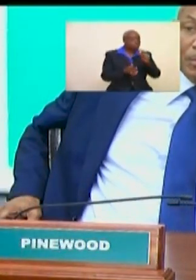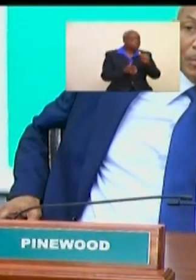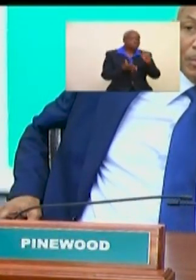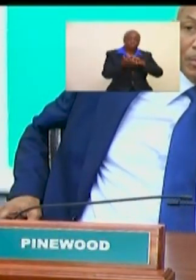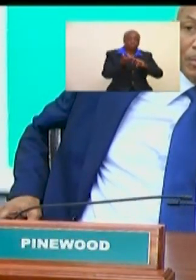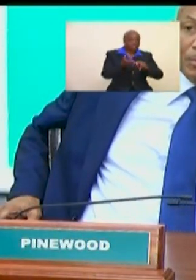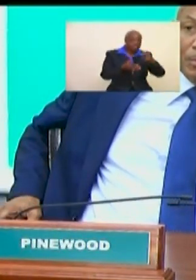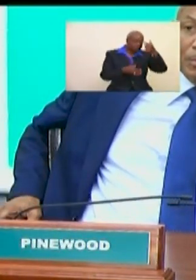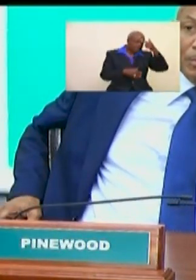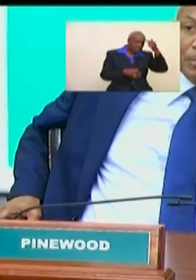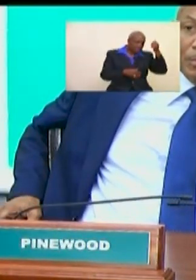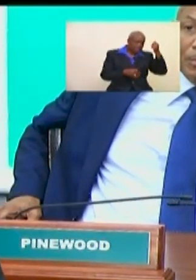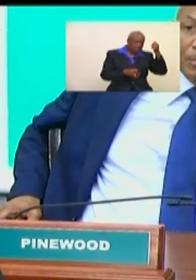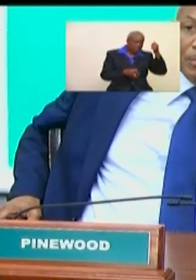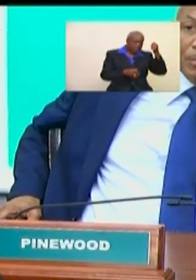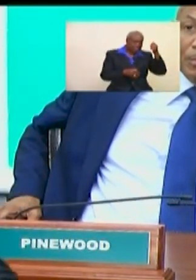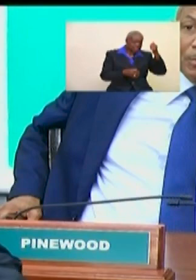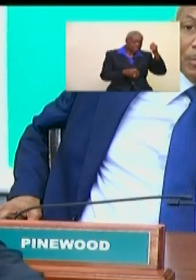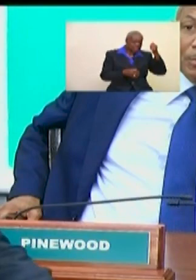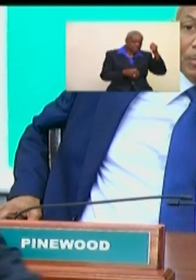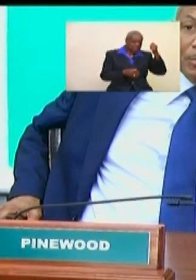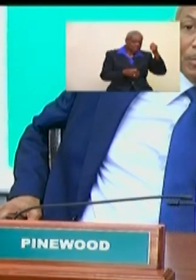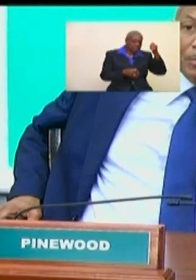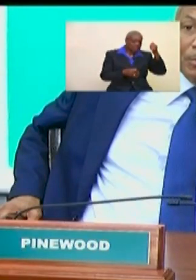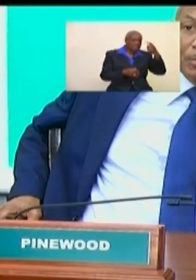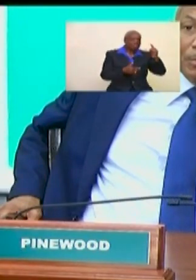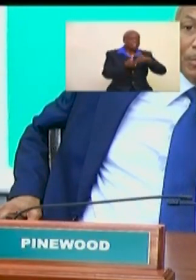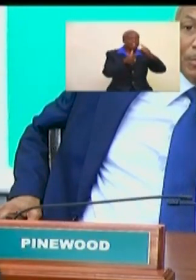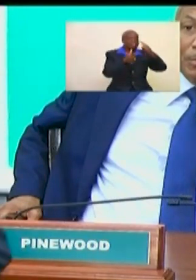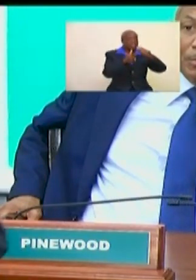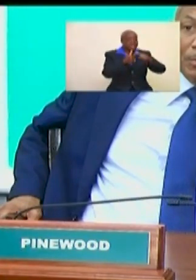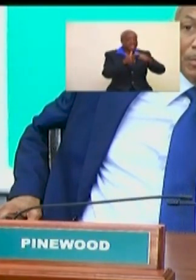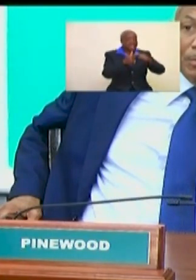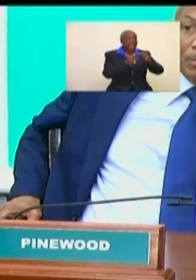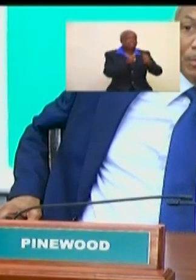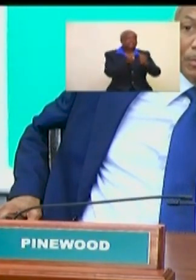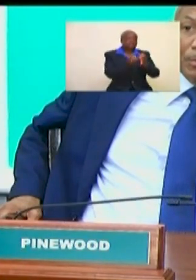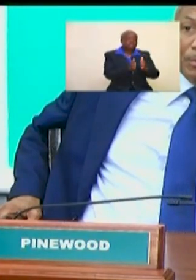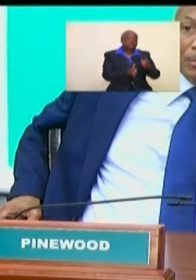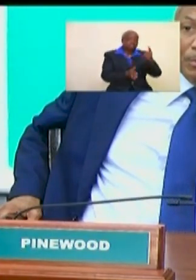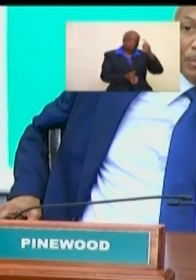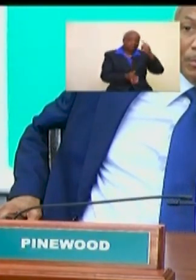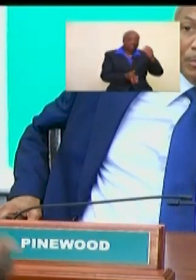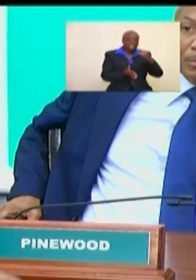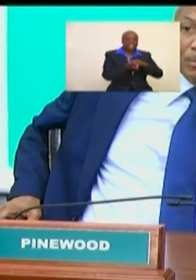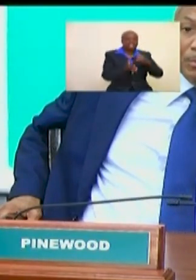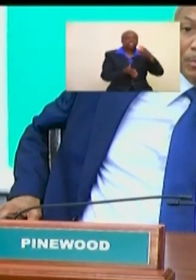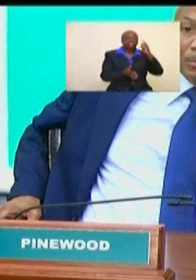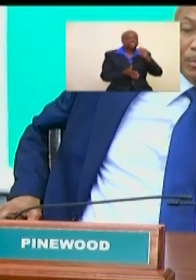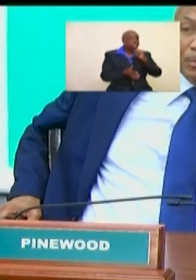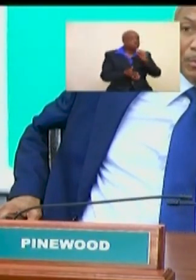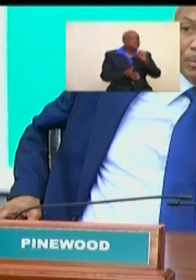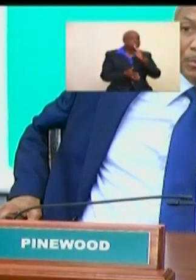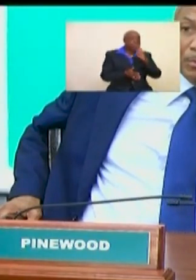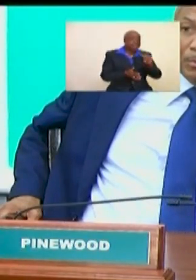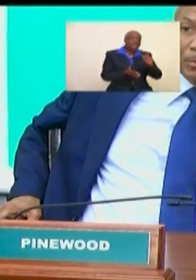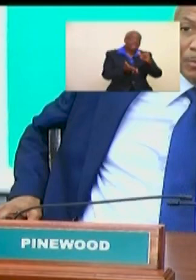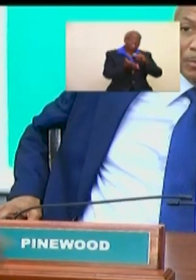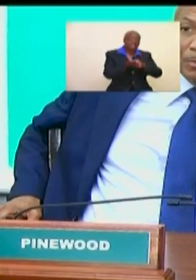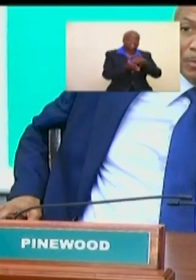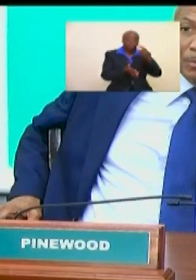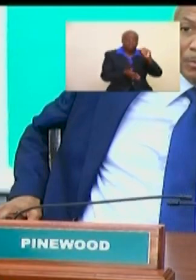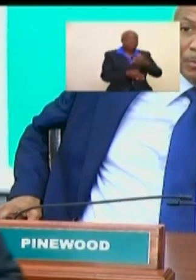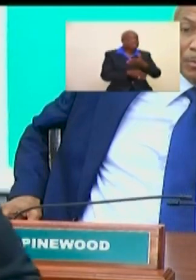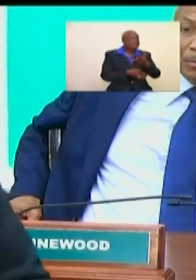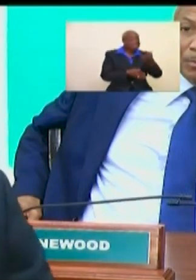it was not recorded because the then administration believed it should not have been. But that was their belief. We said it